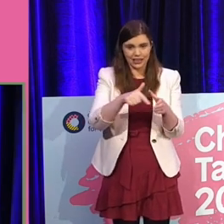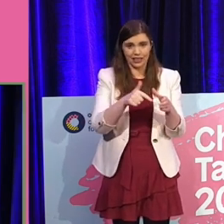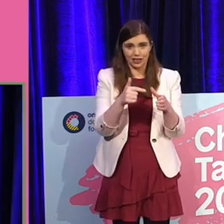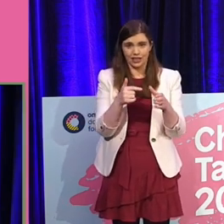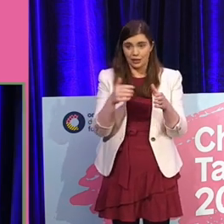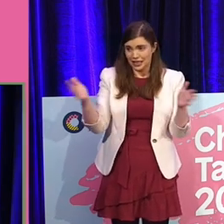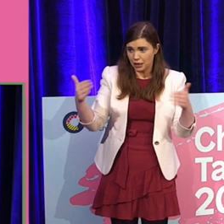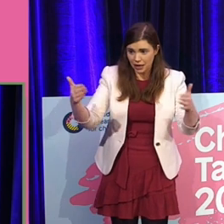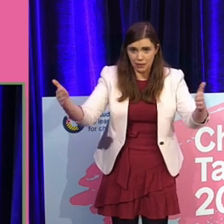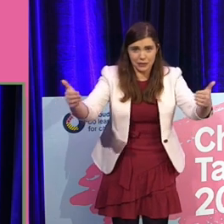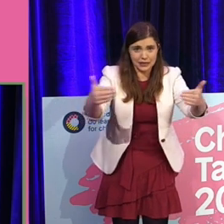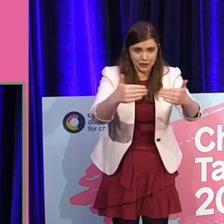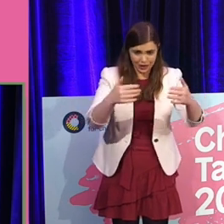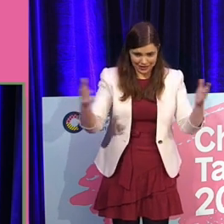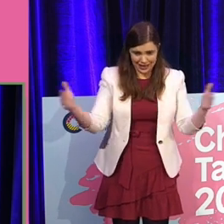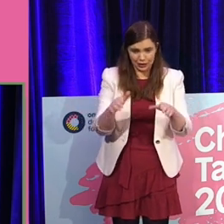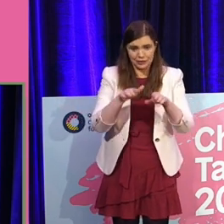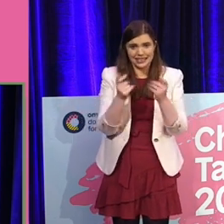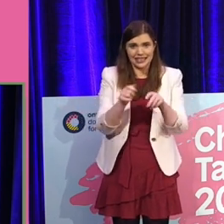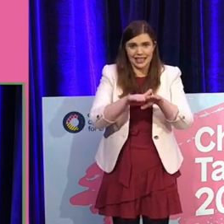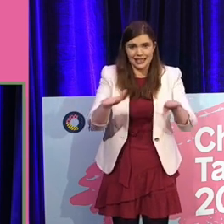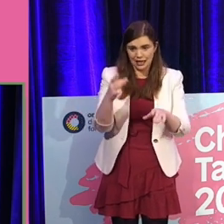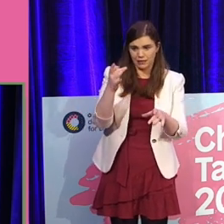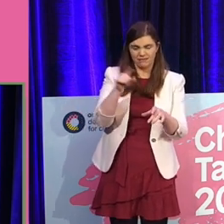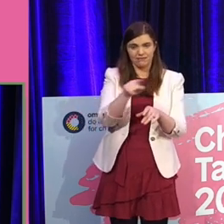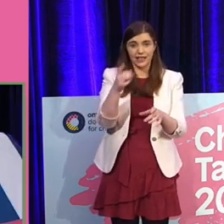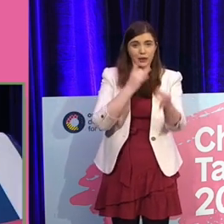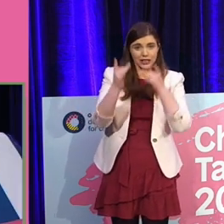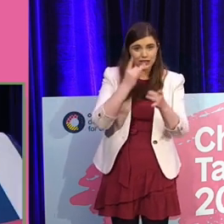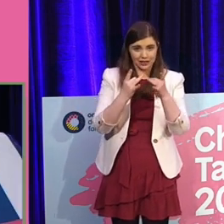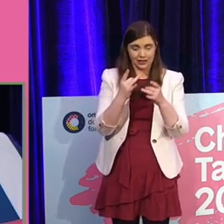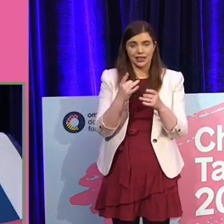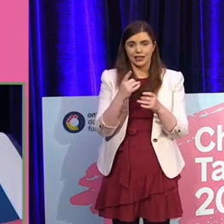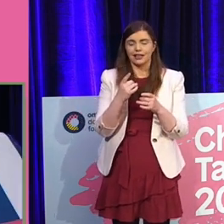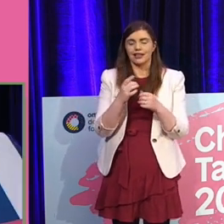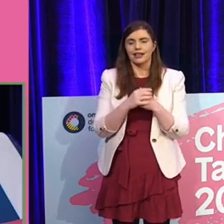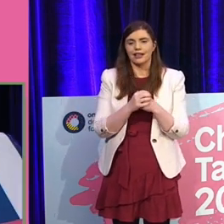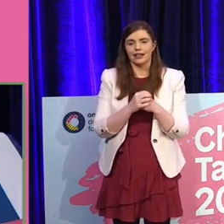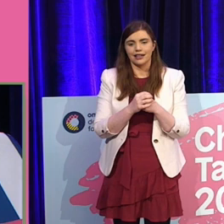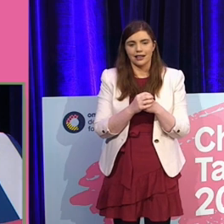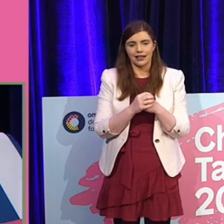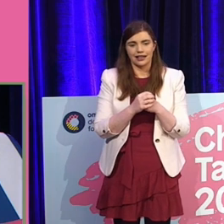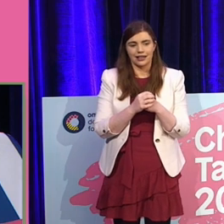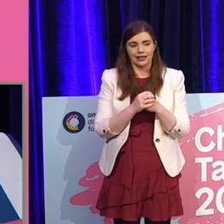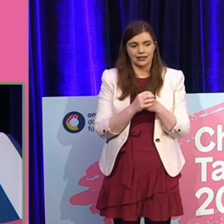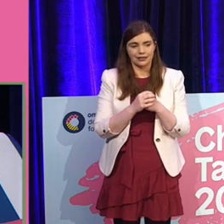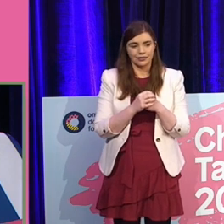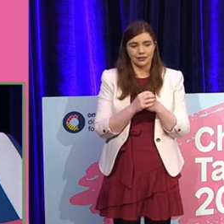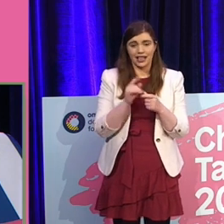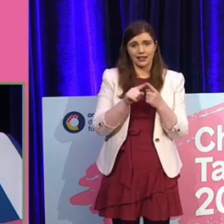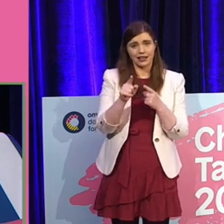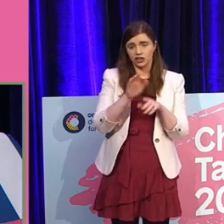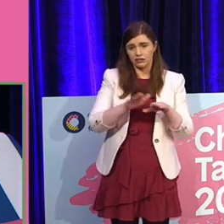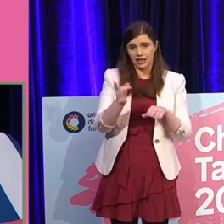cats to try and bring them to sit at the table and ask me a few questions. They eventually did, they got them there, and it allowed, they asked some